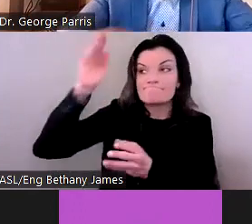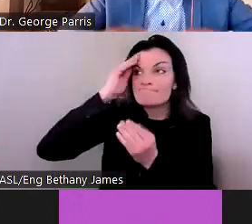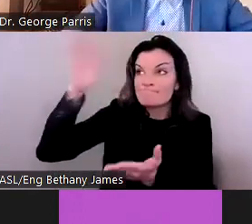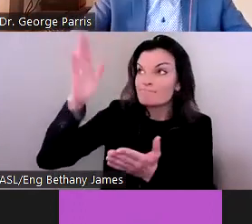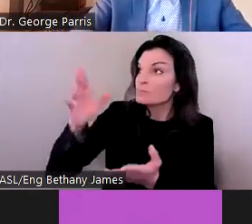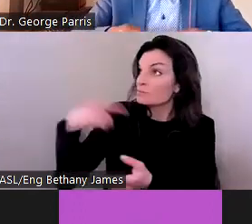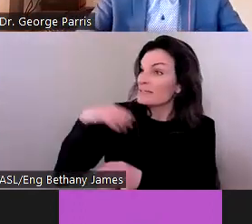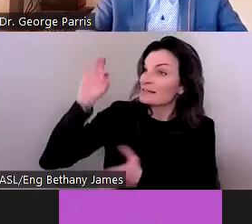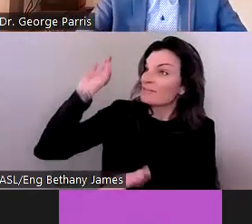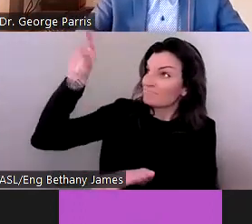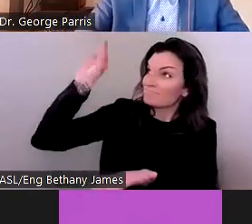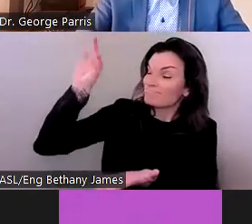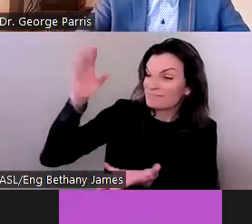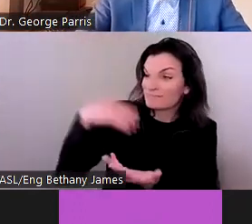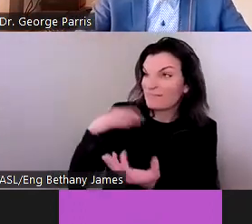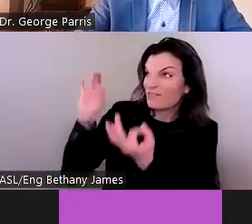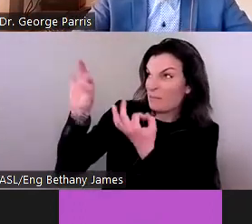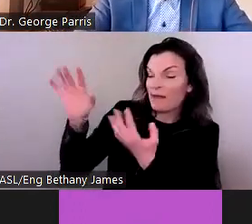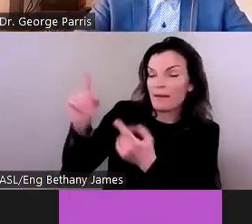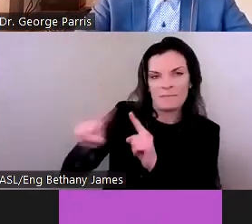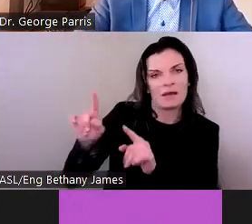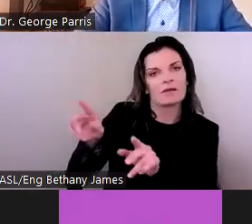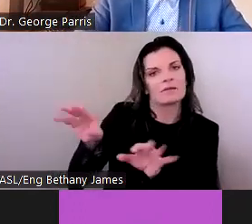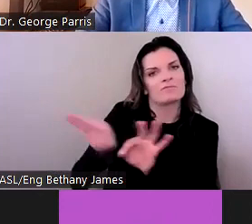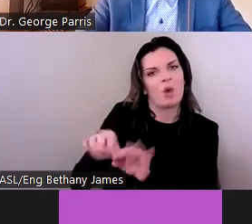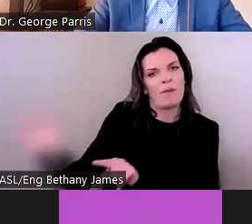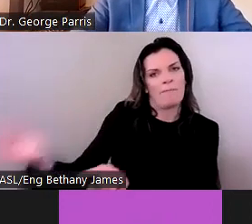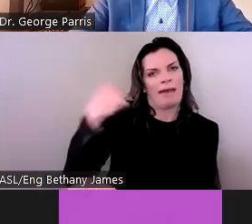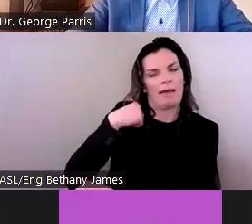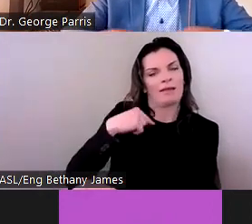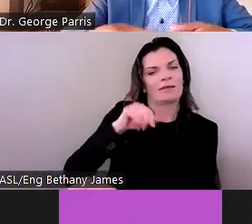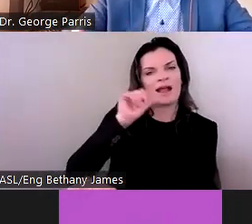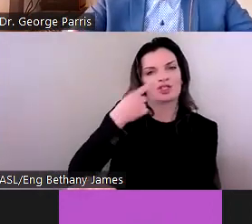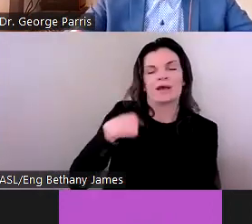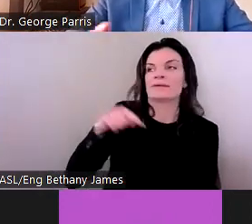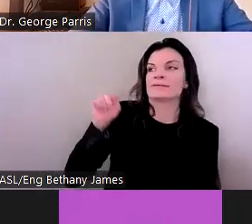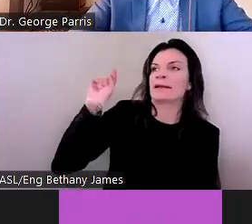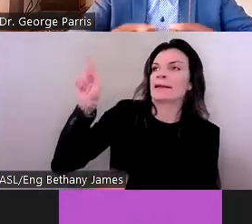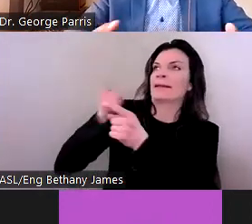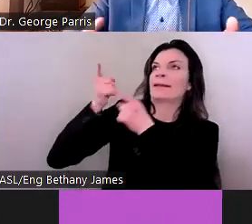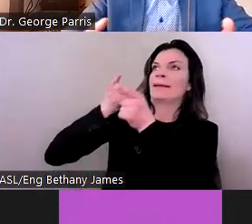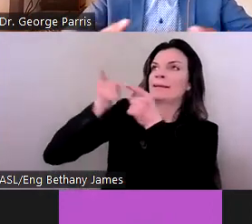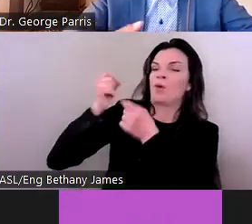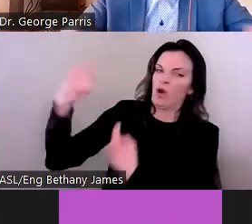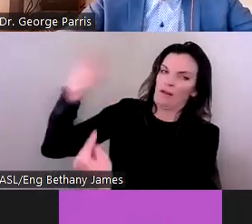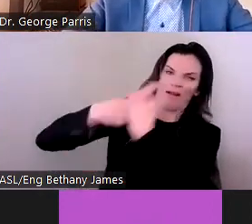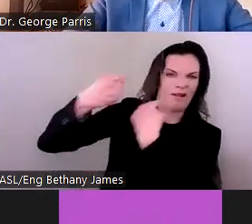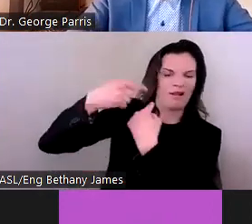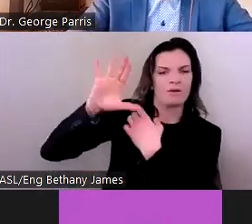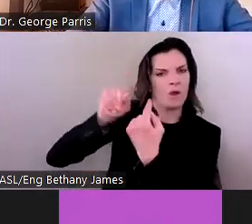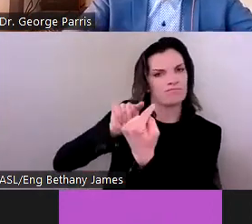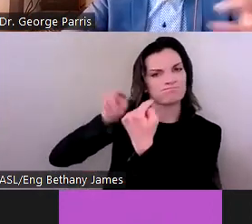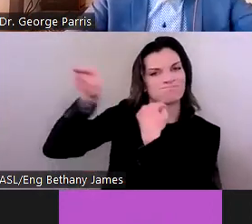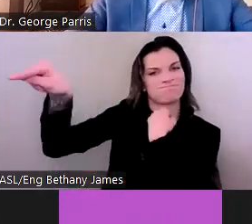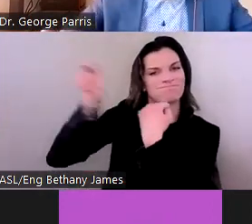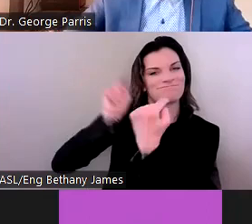you. You can also give feedback and advice and suggestions to your peers